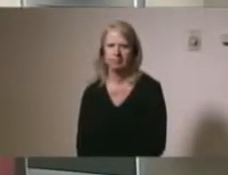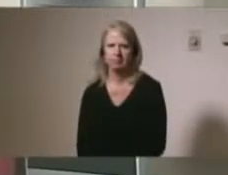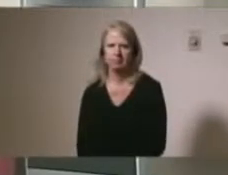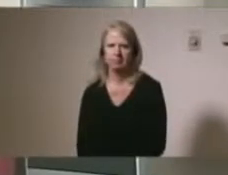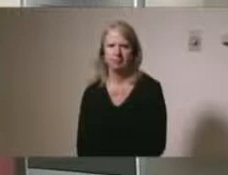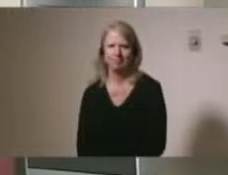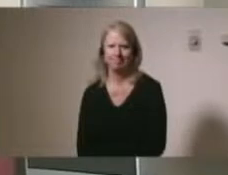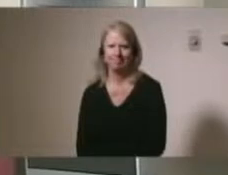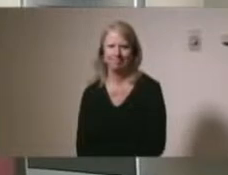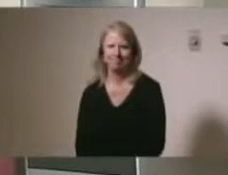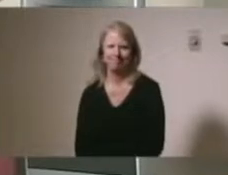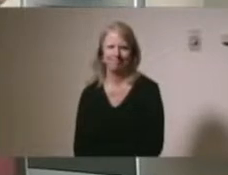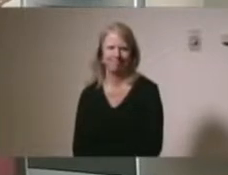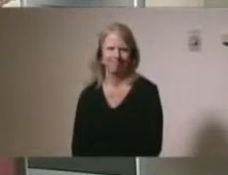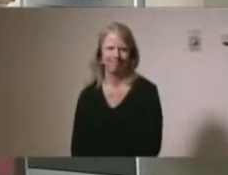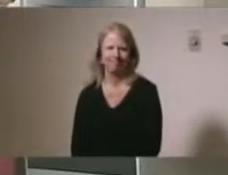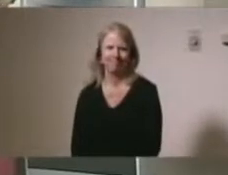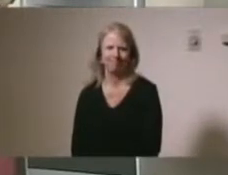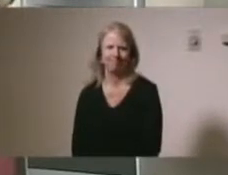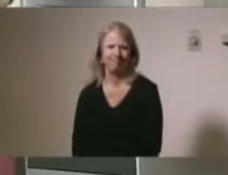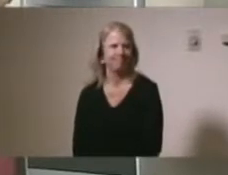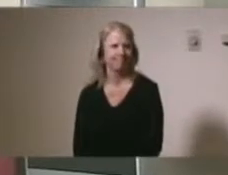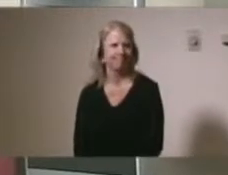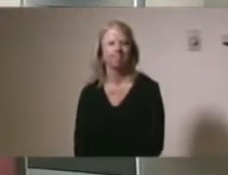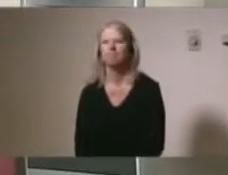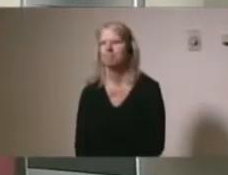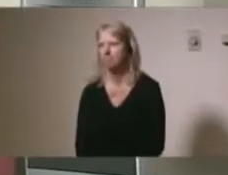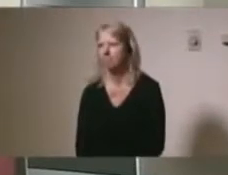Je vais commencer un peu sans les transparents. So I'll start